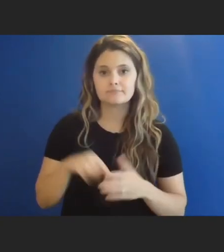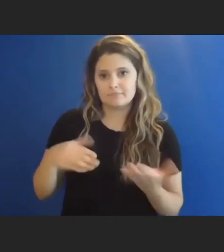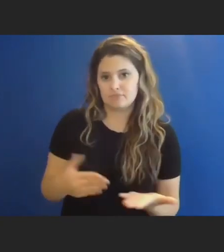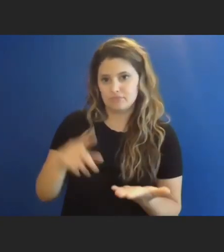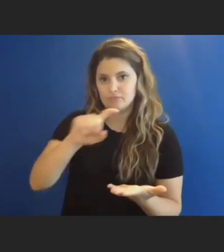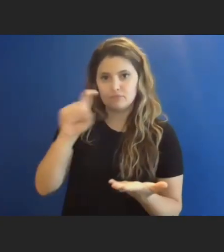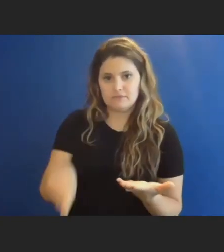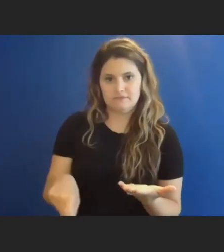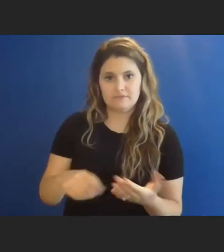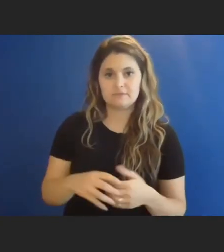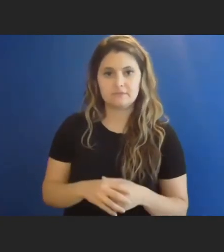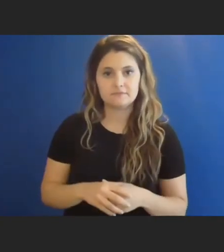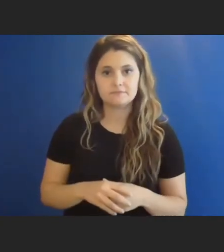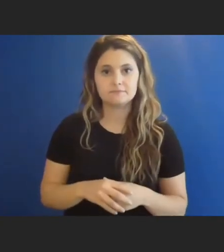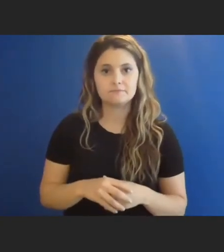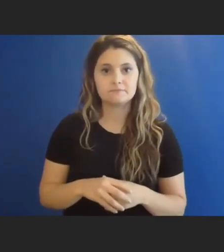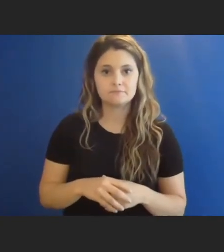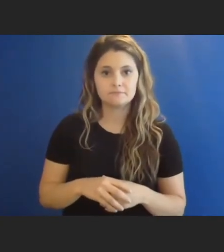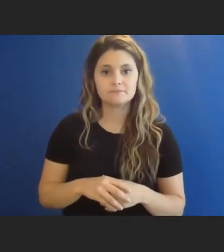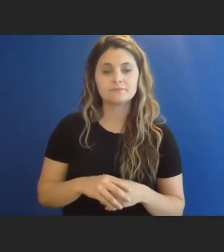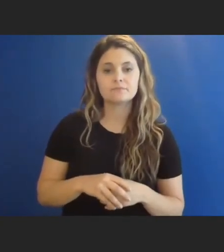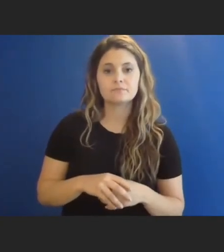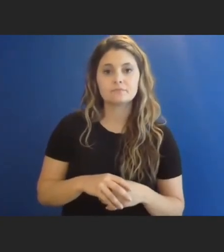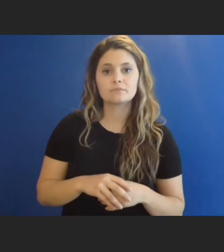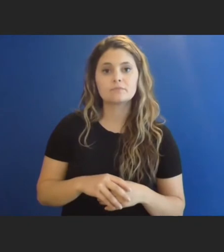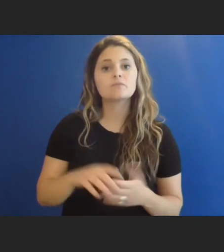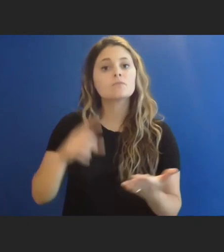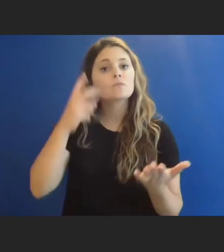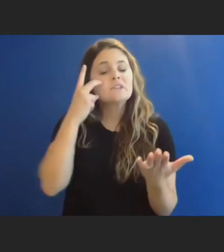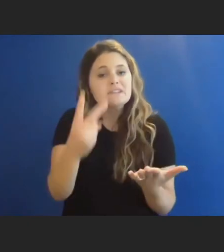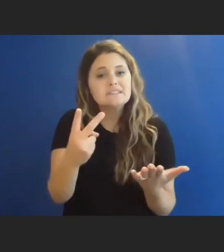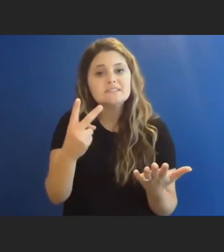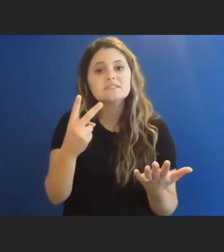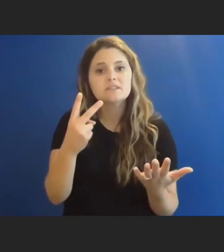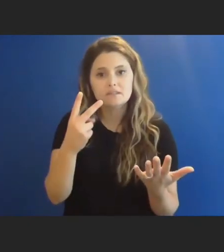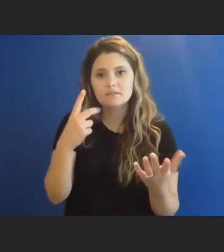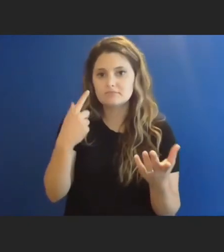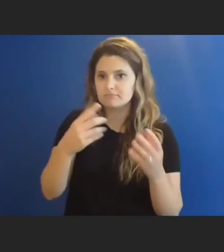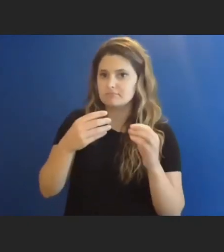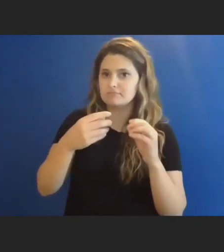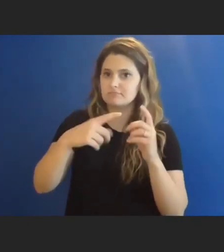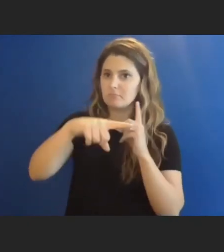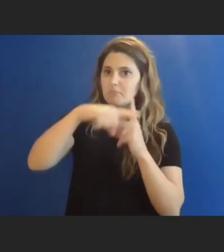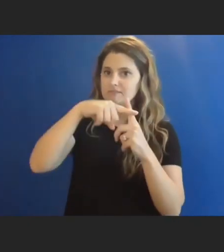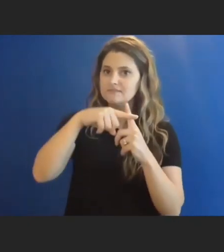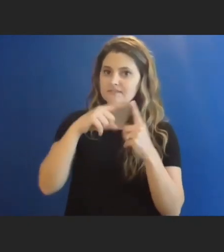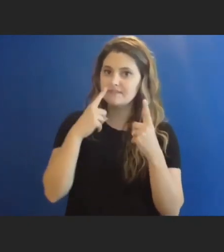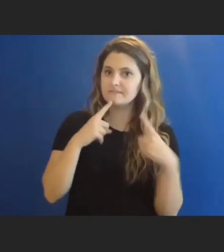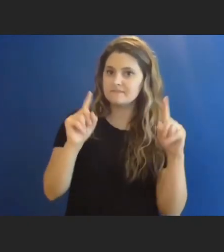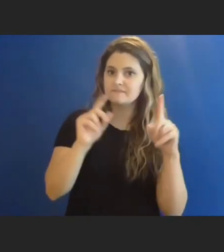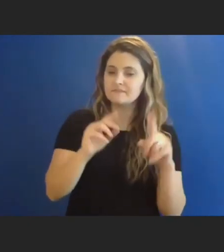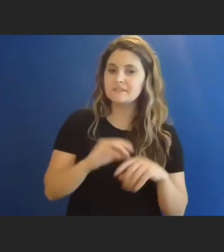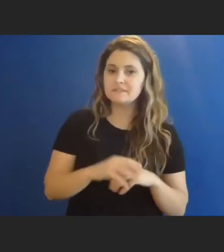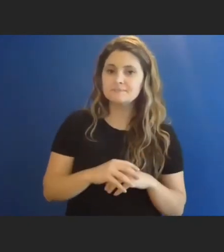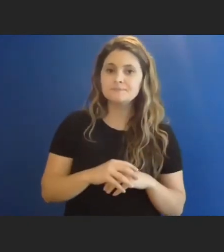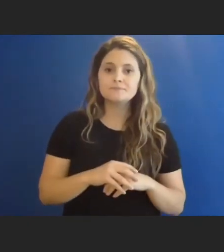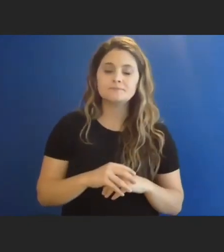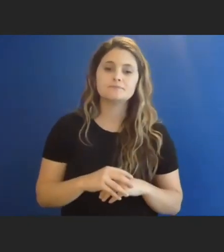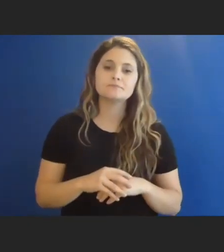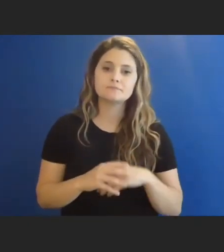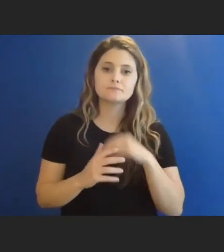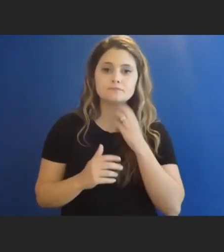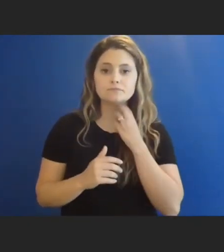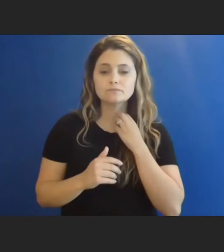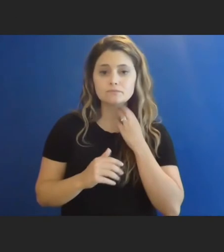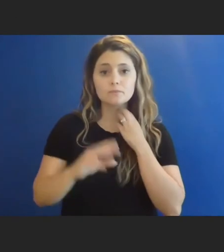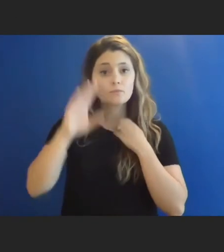Texas. And you can see that it has been positive. We know what